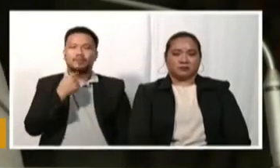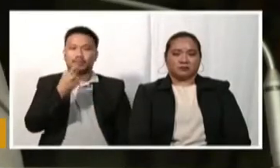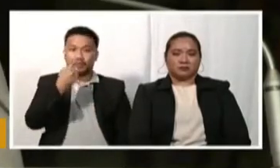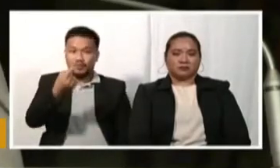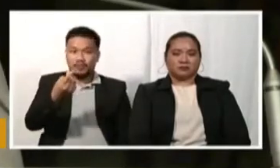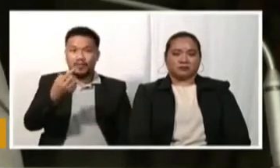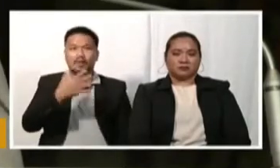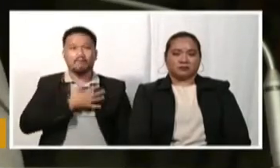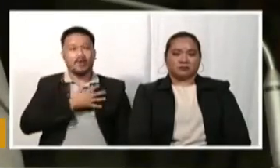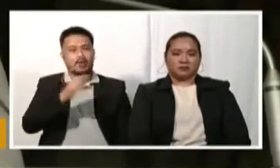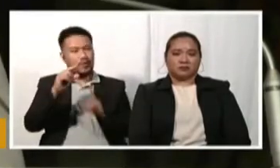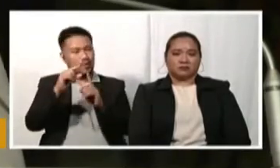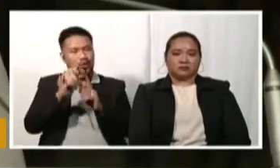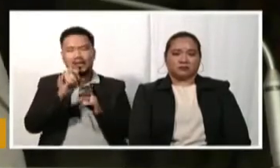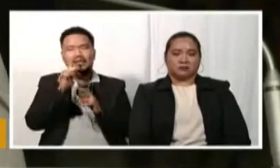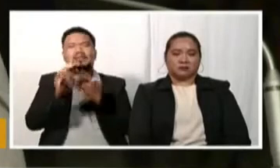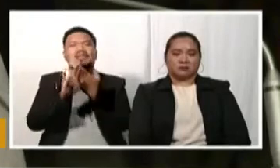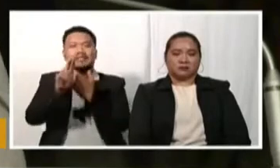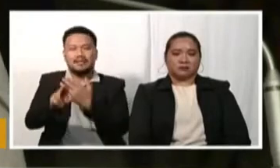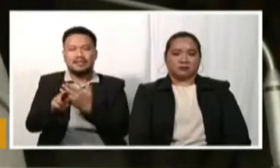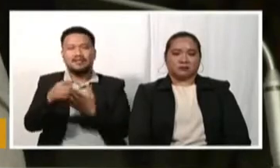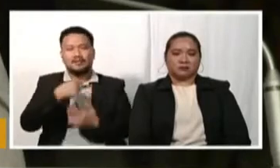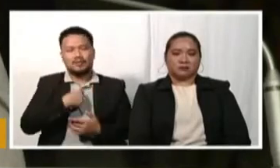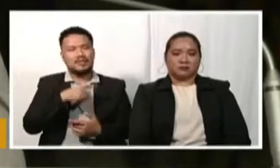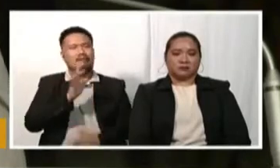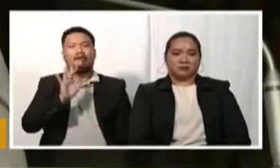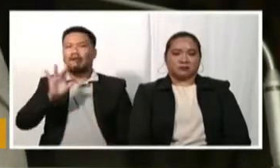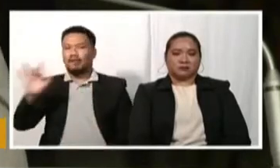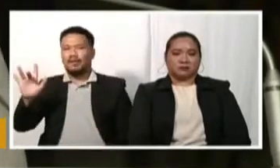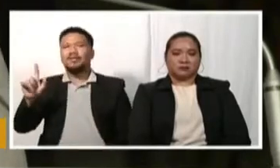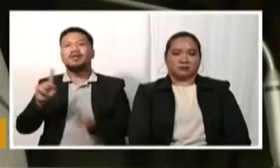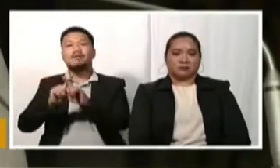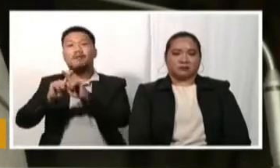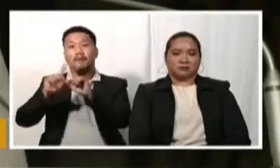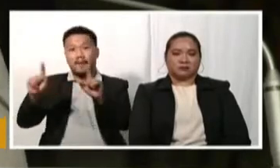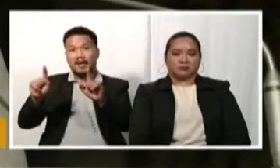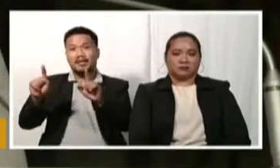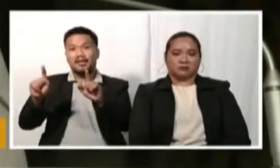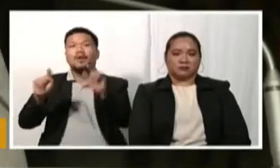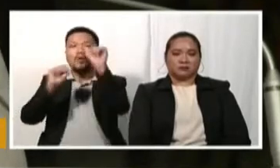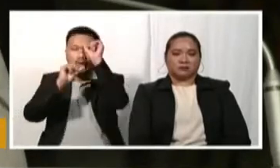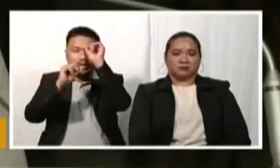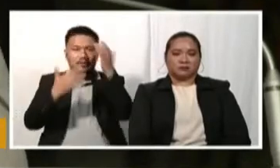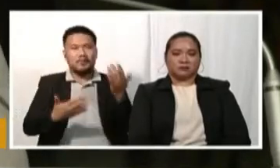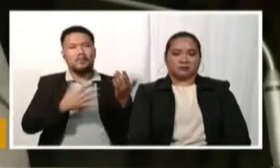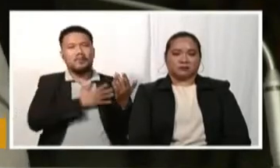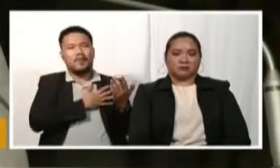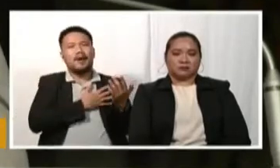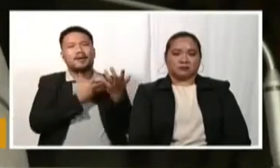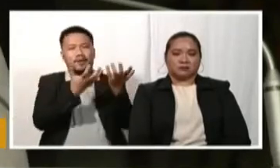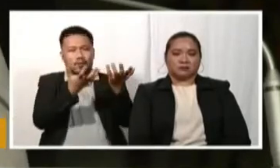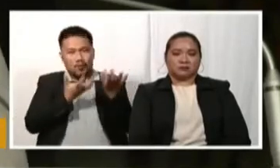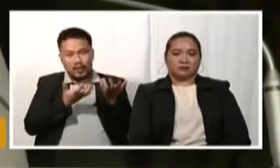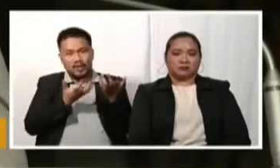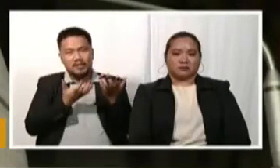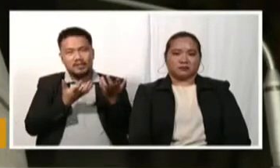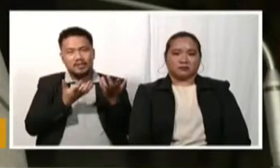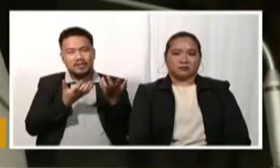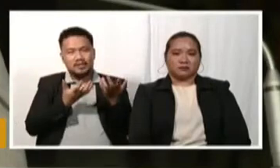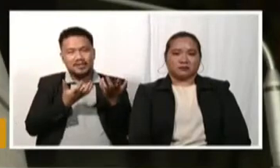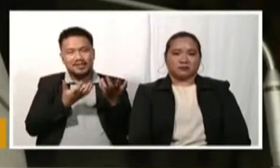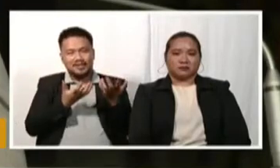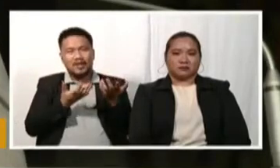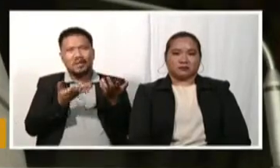My word shall not return to me void, but shall do my will, achieving the